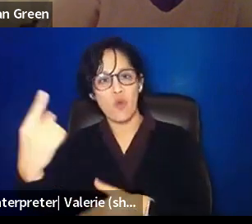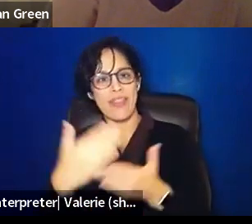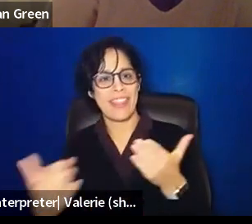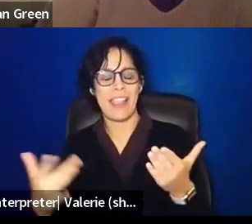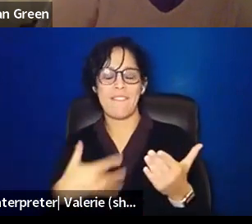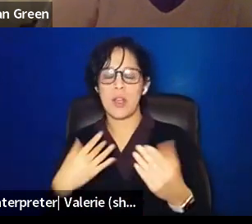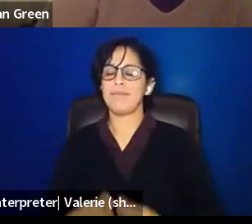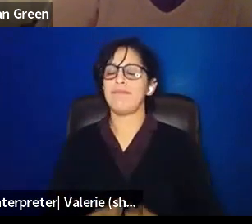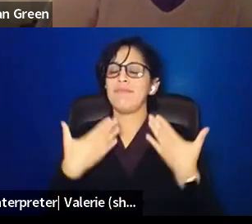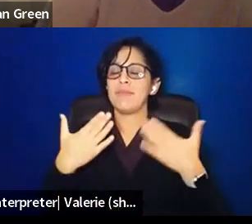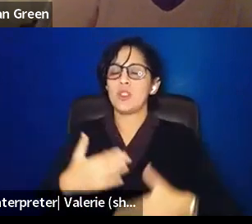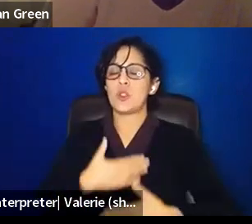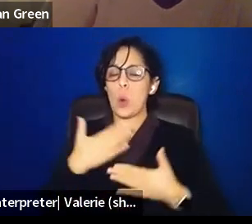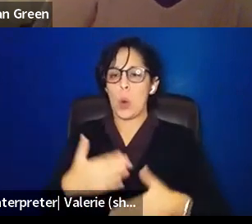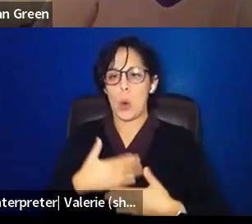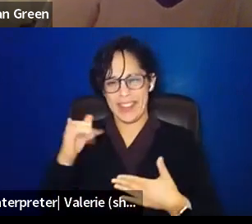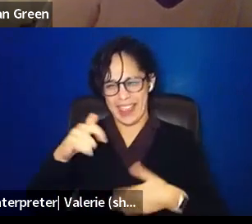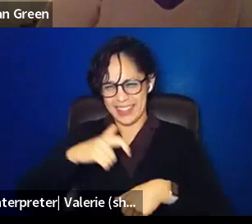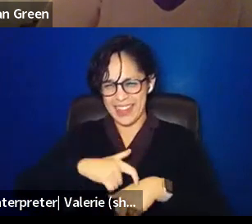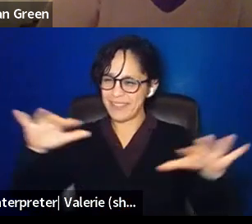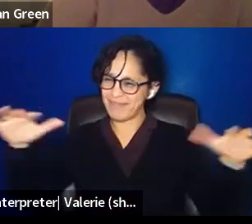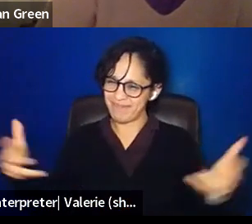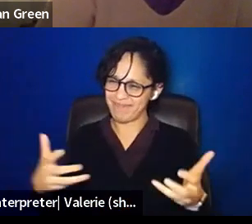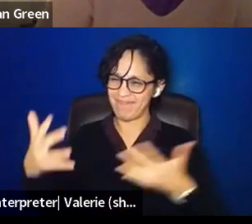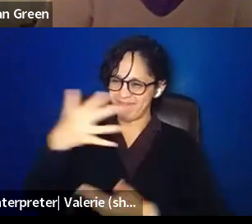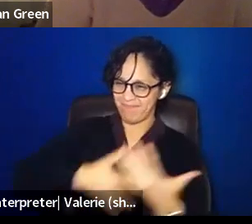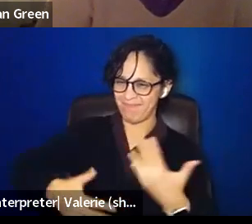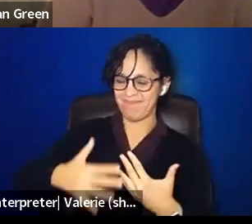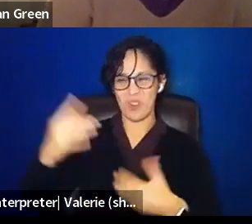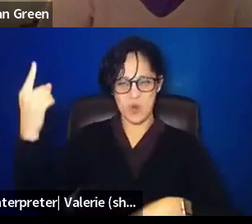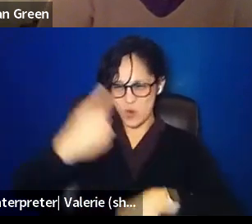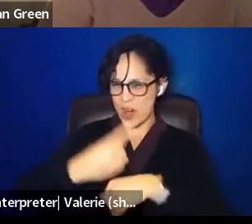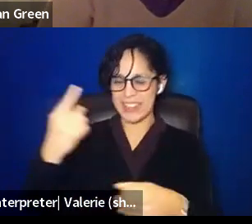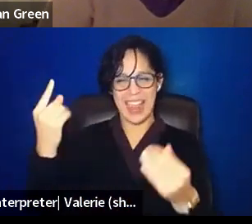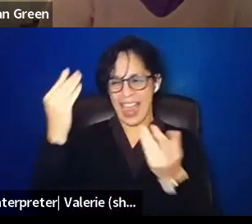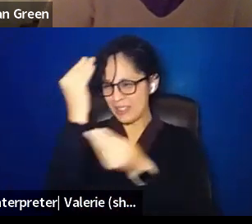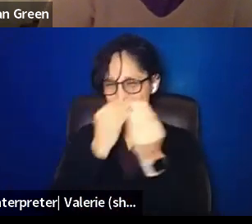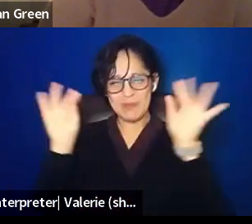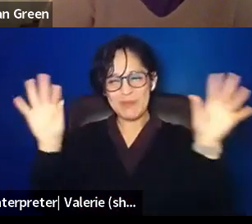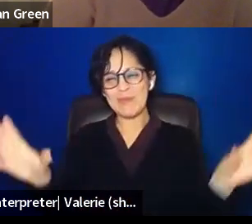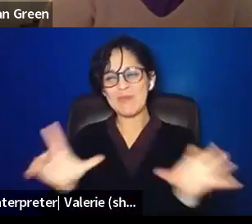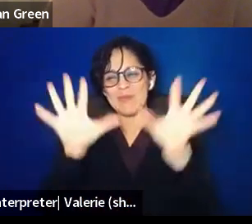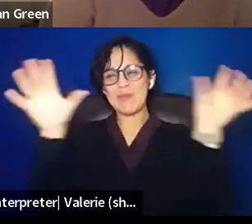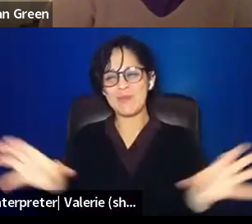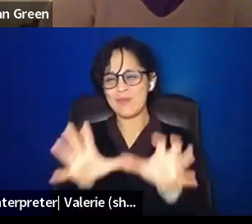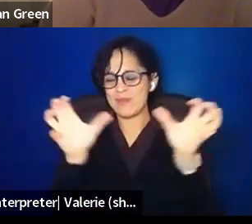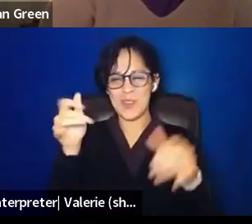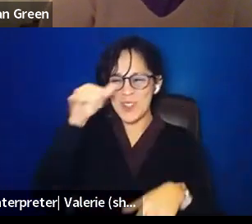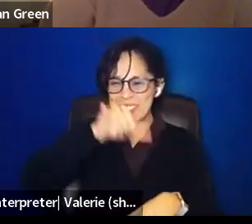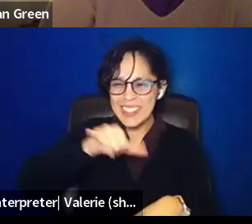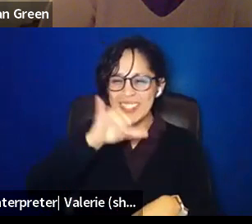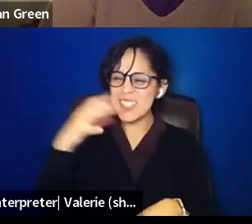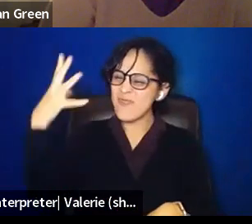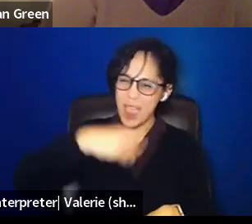about the organization, is that time that we get to spend every year, one day, just being ridiculously fabulous.